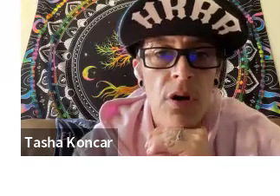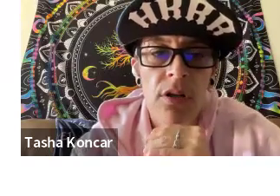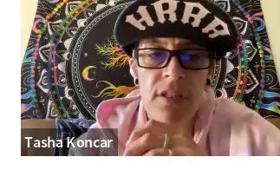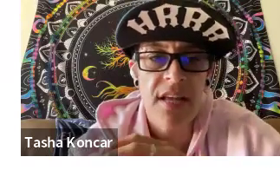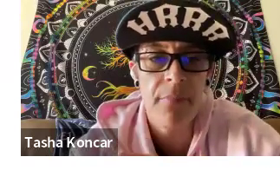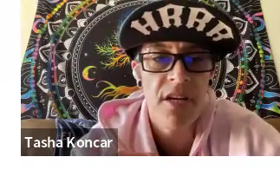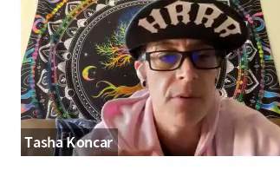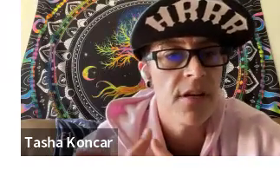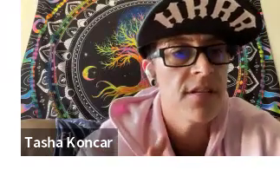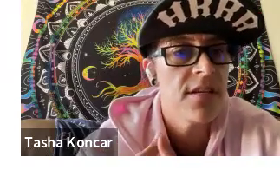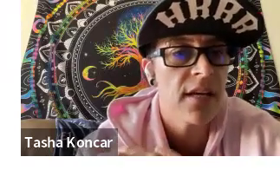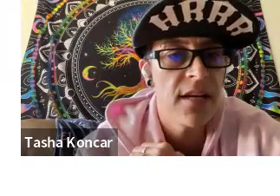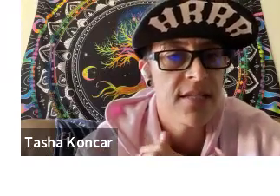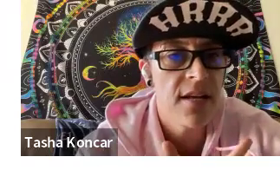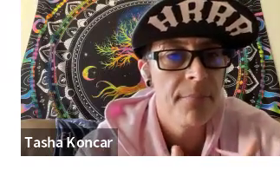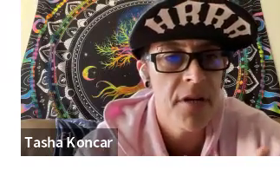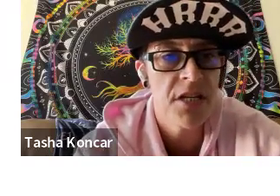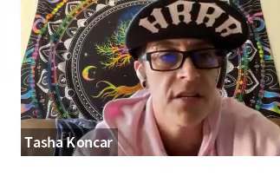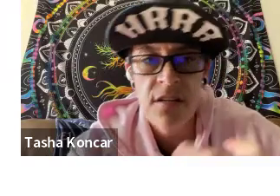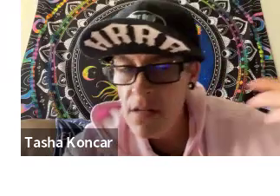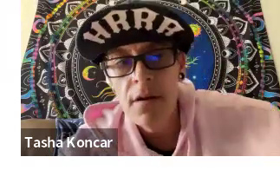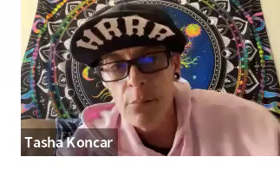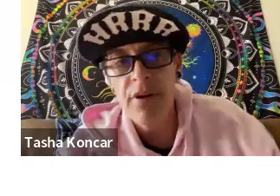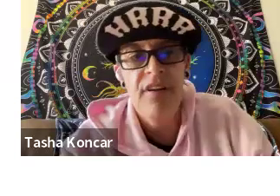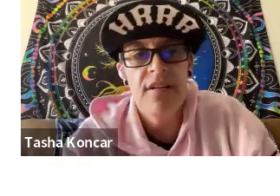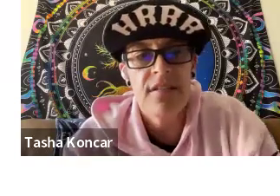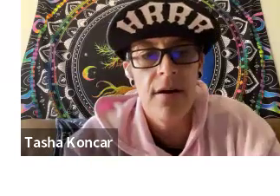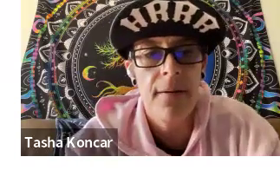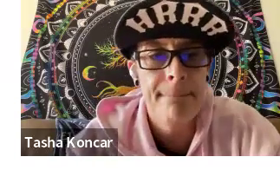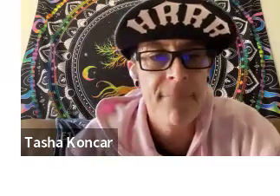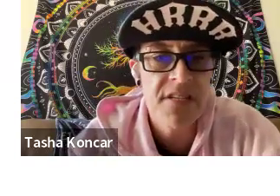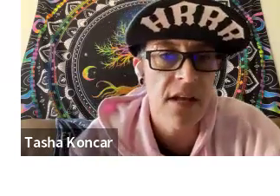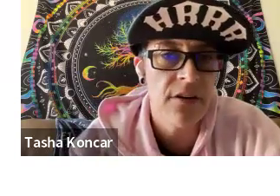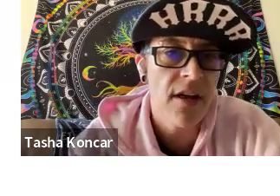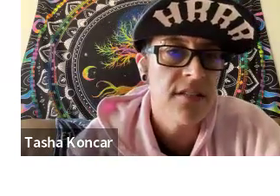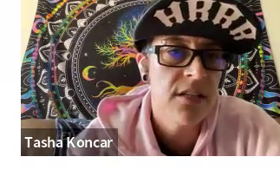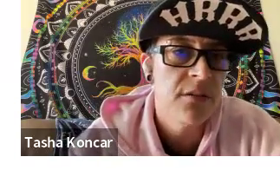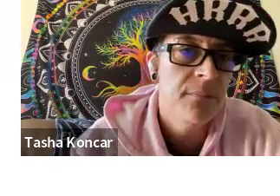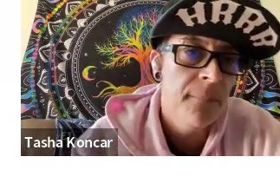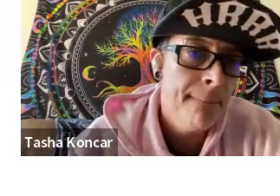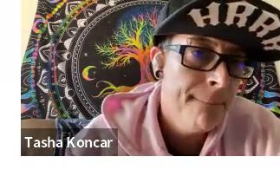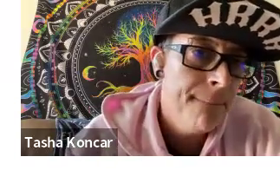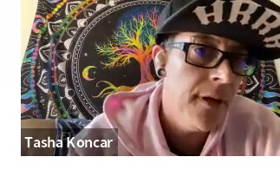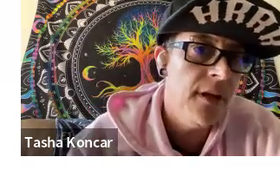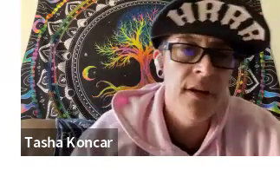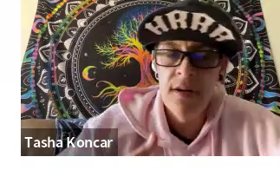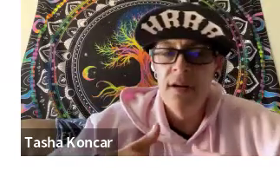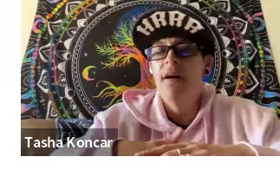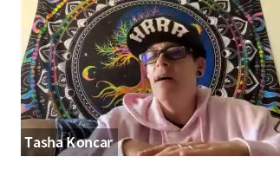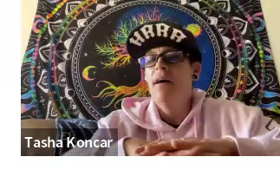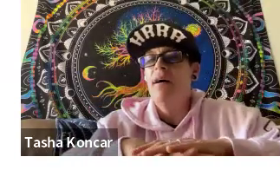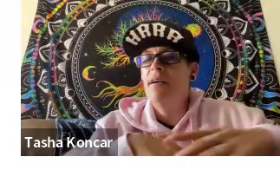So we're all on the same page, because like I had mentioned previous, standardized could